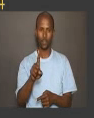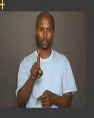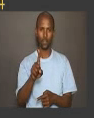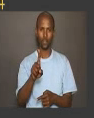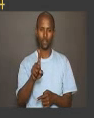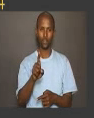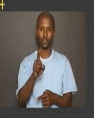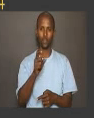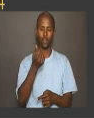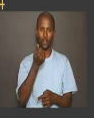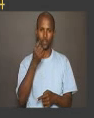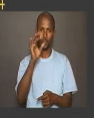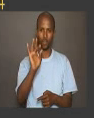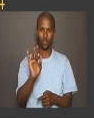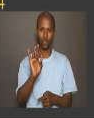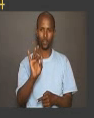11,